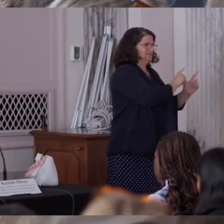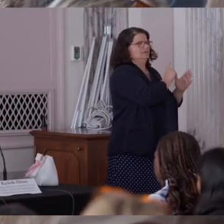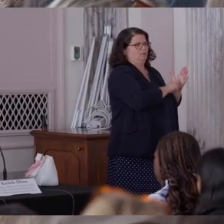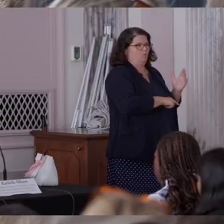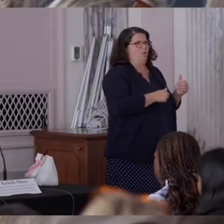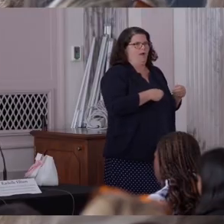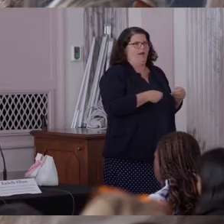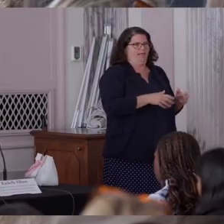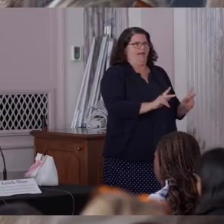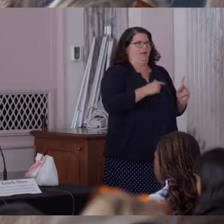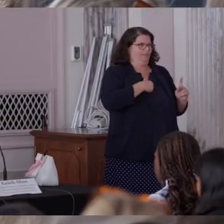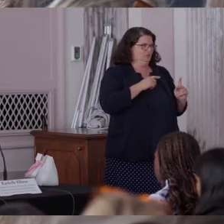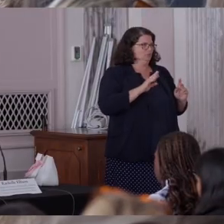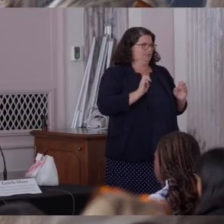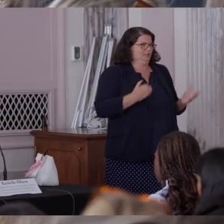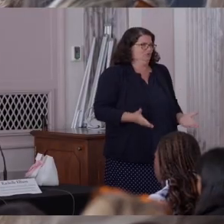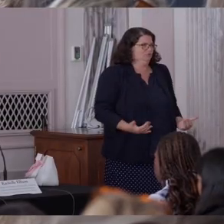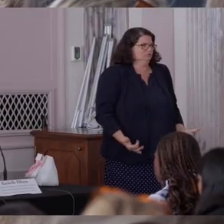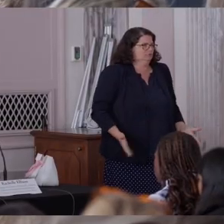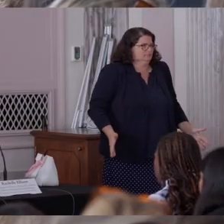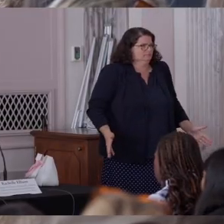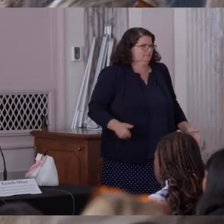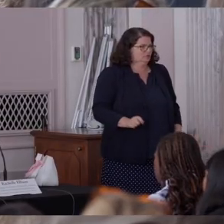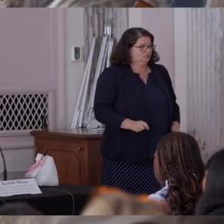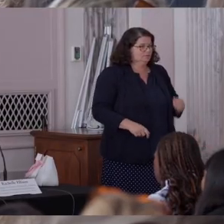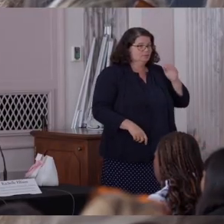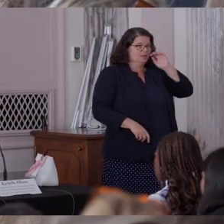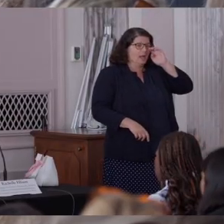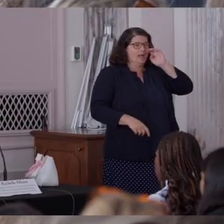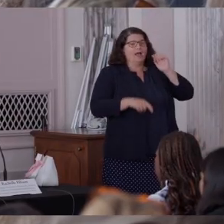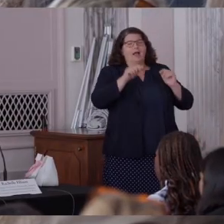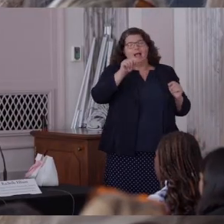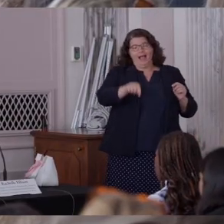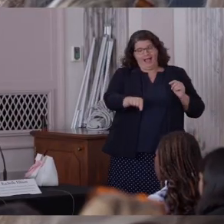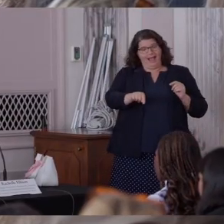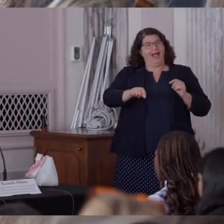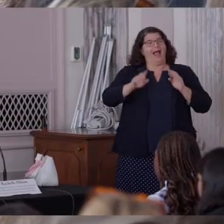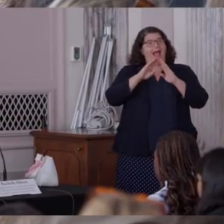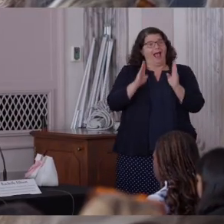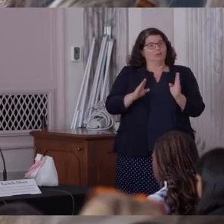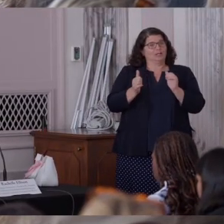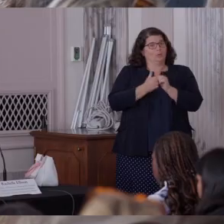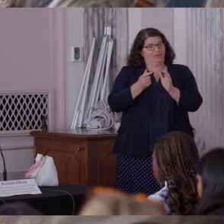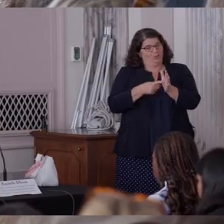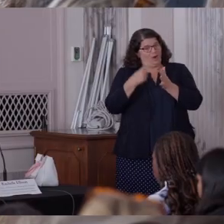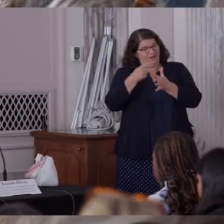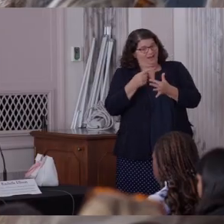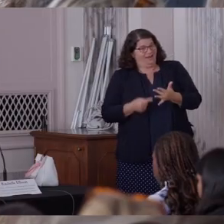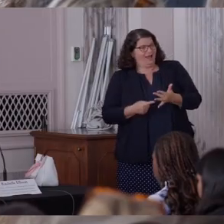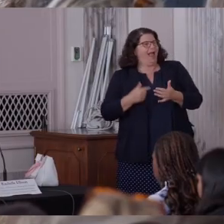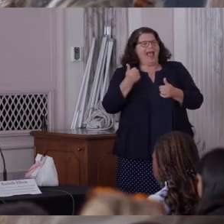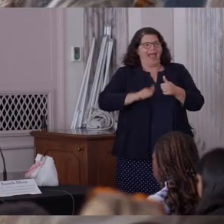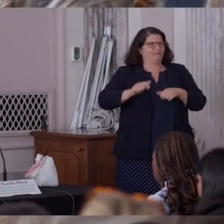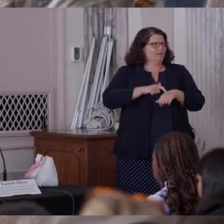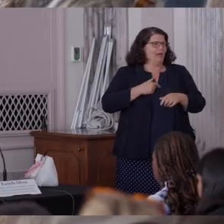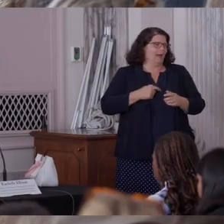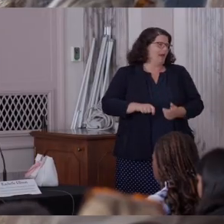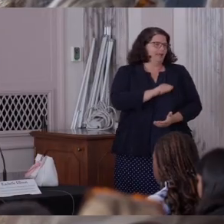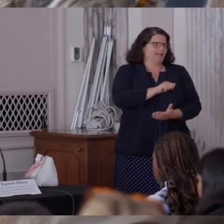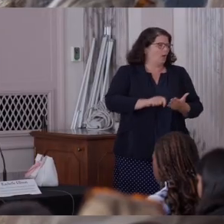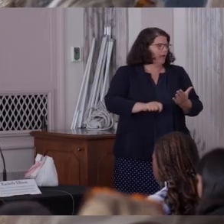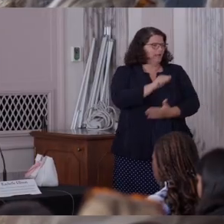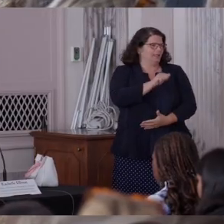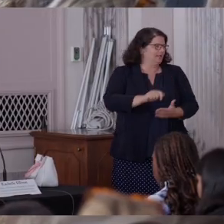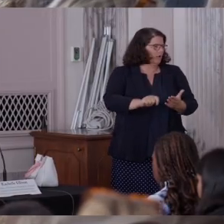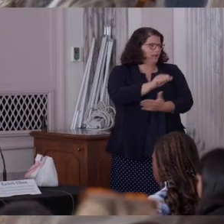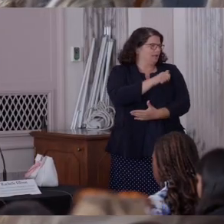housing with conditions, I went back to the street every time because I just wasn't ready yet. And you definitely have to be ready to